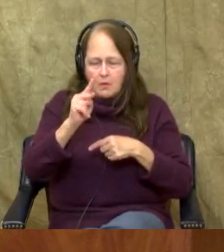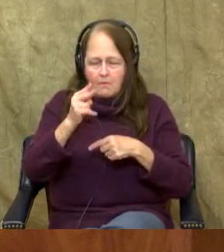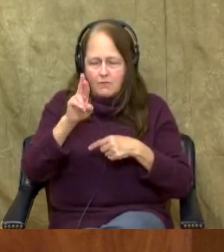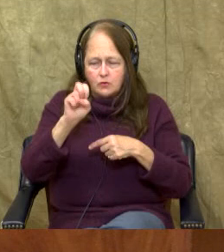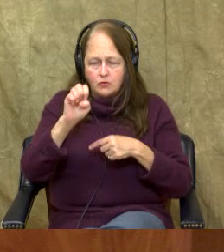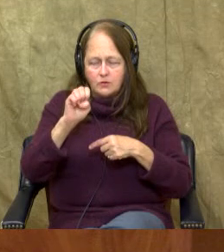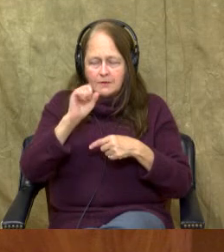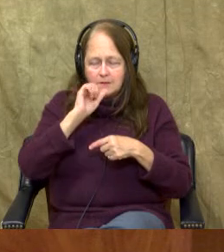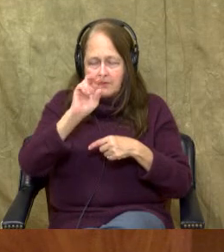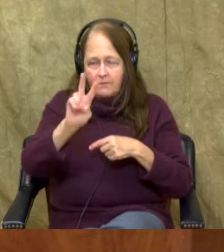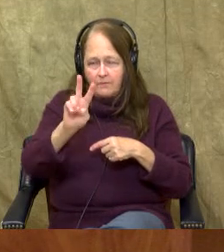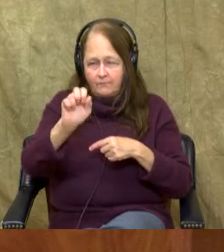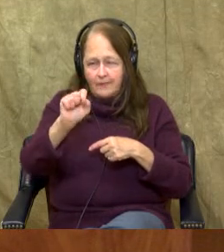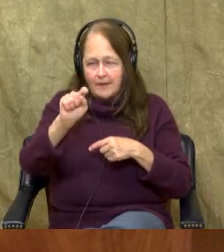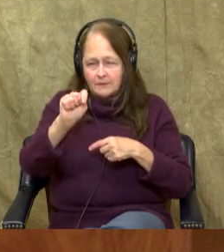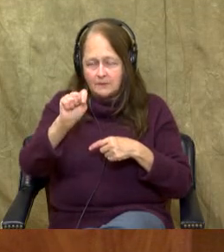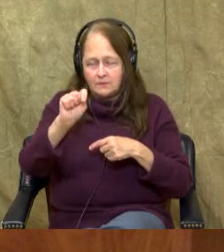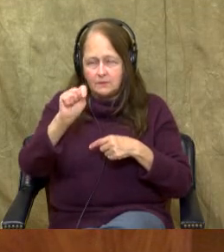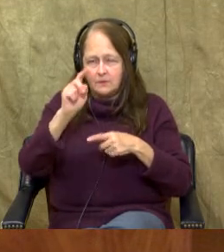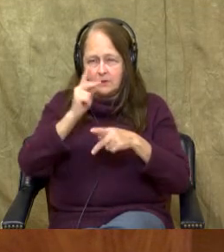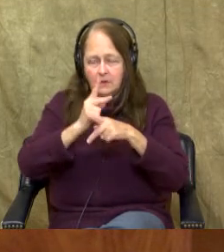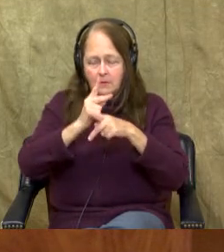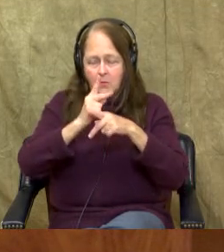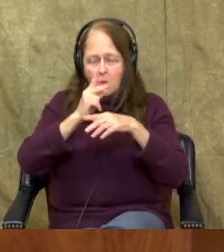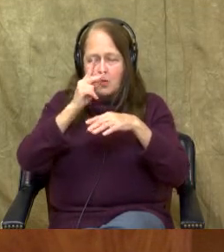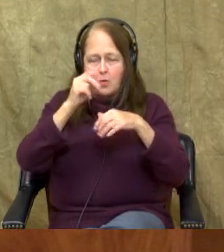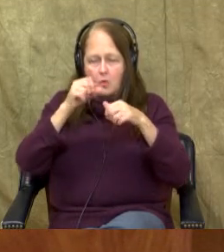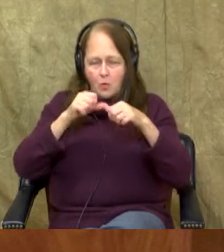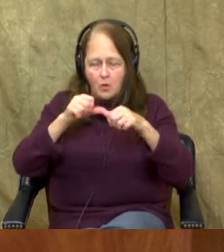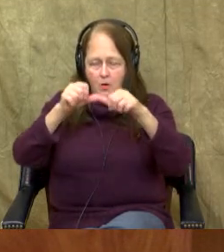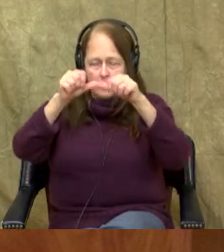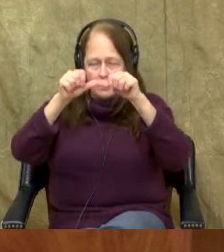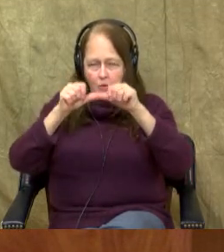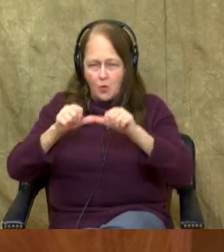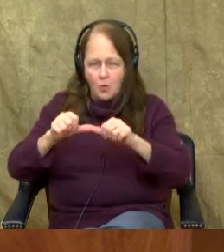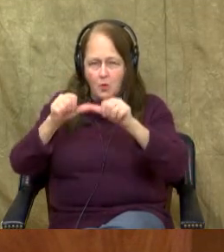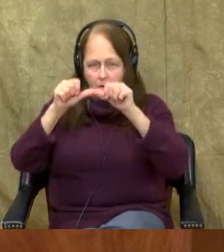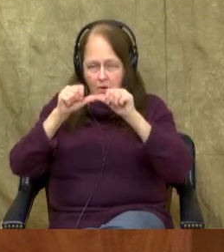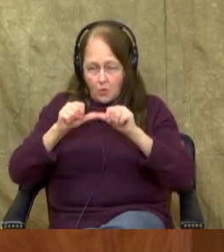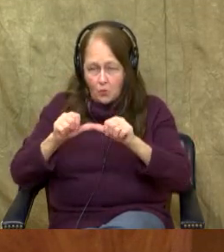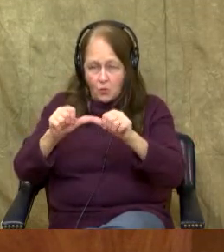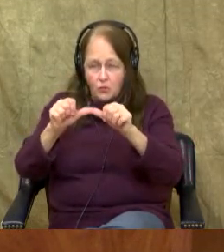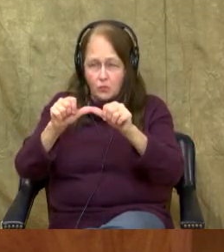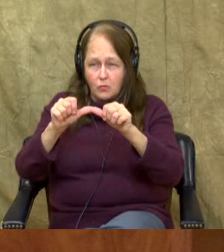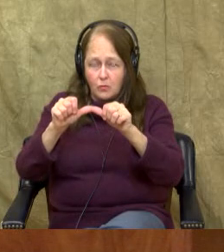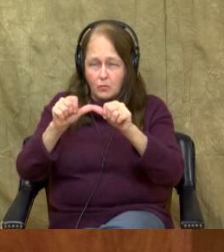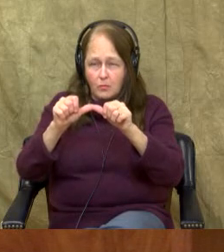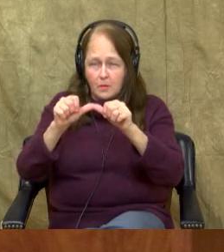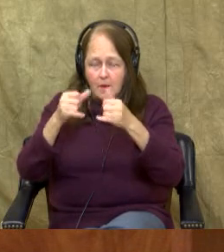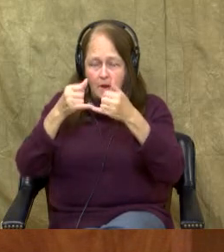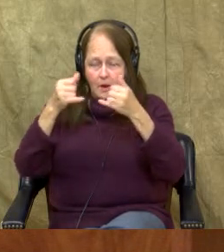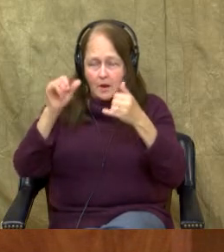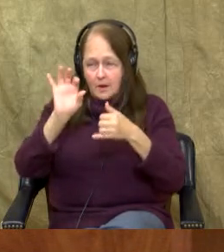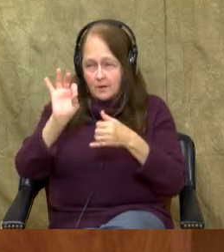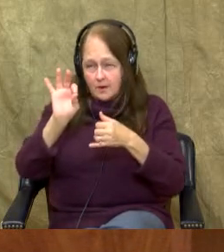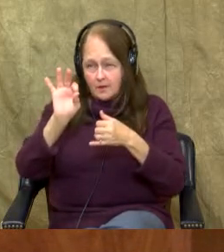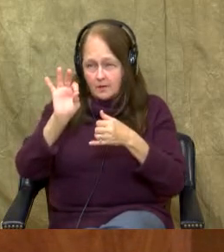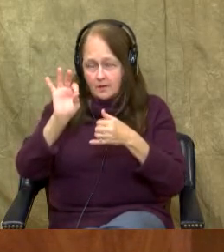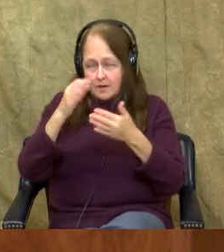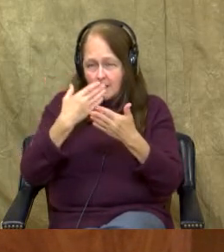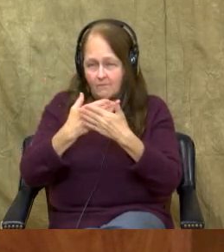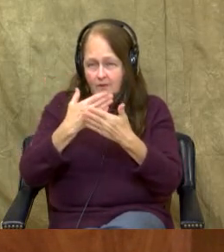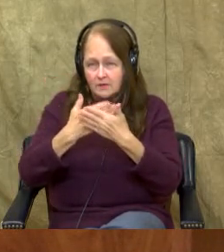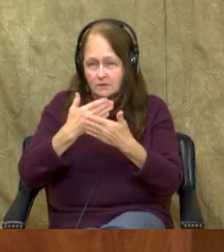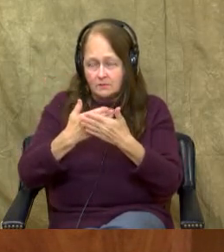vast and it goes on and on. In line 9, this is your textual